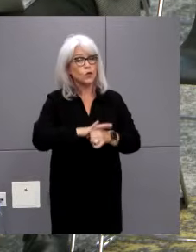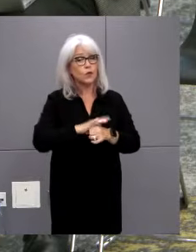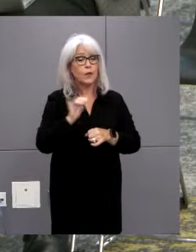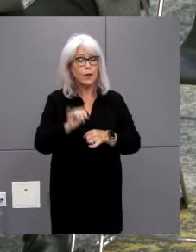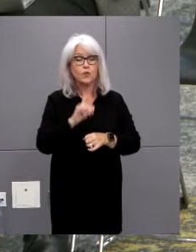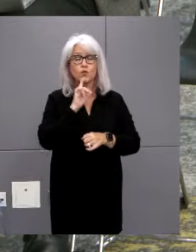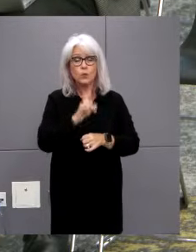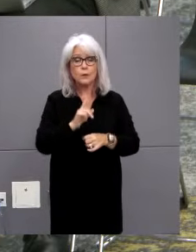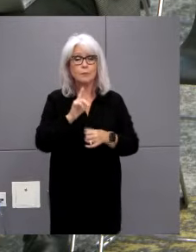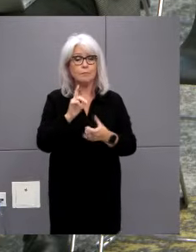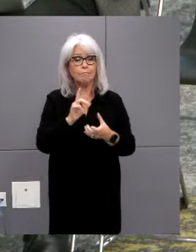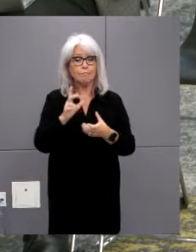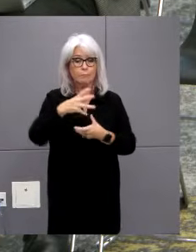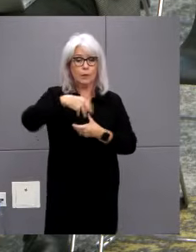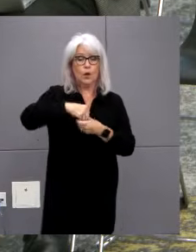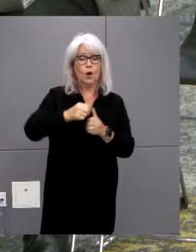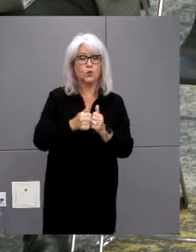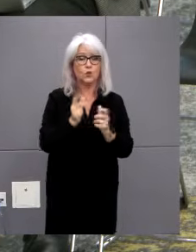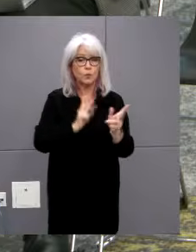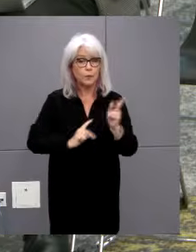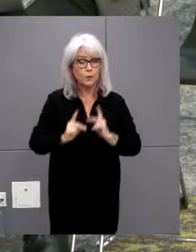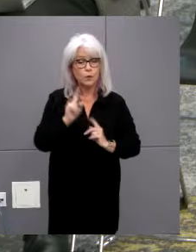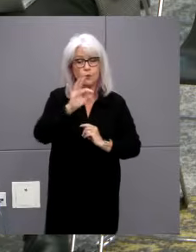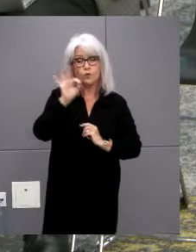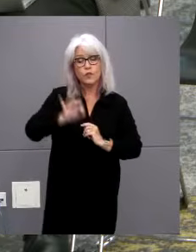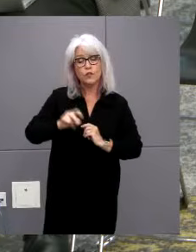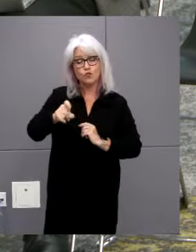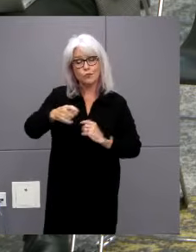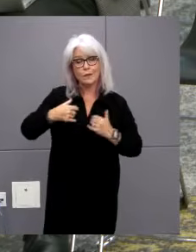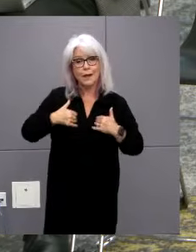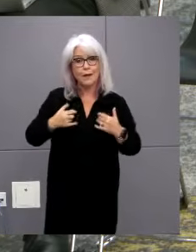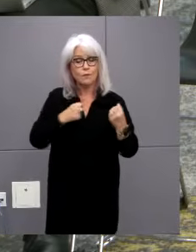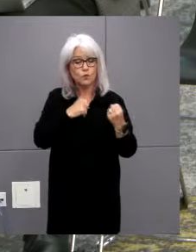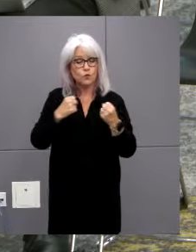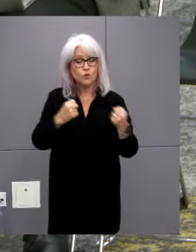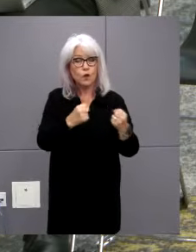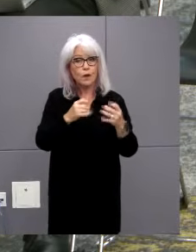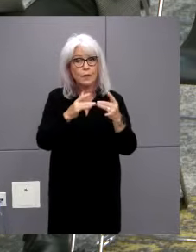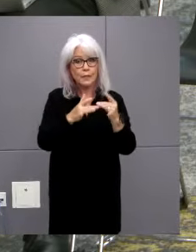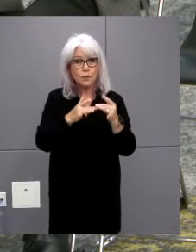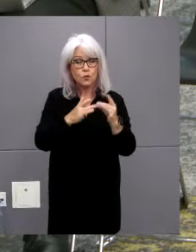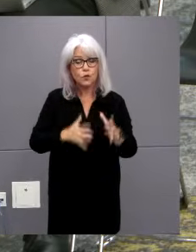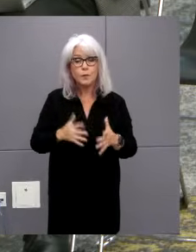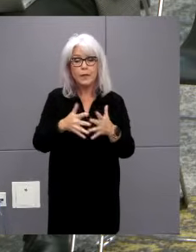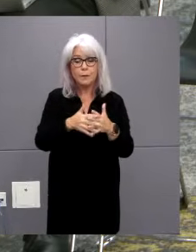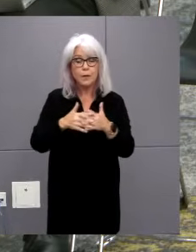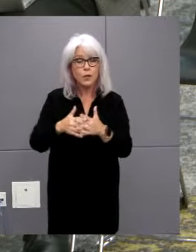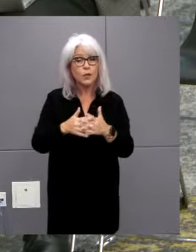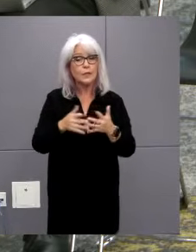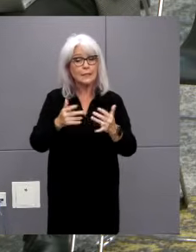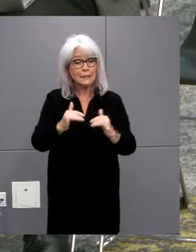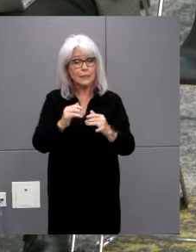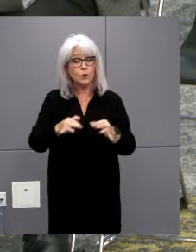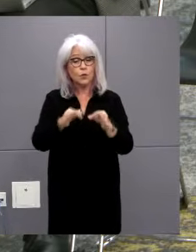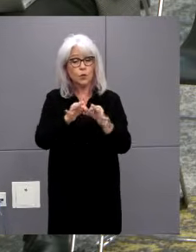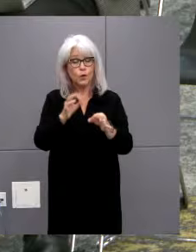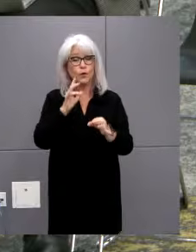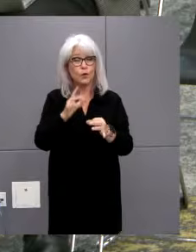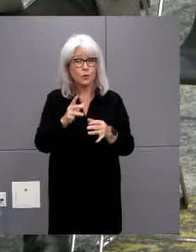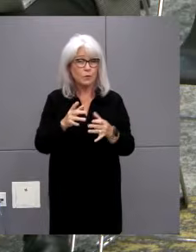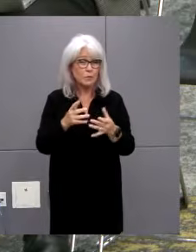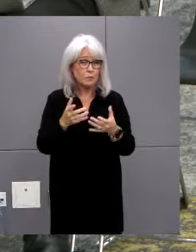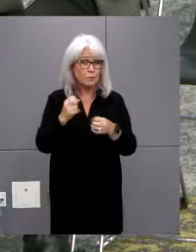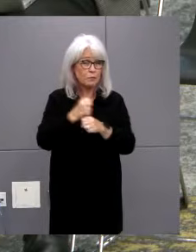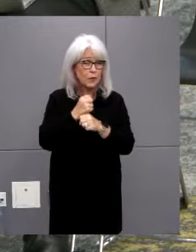people. I believe Flint deserves strong leadership, and I believe America is still worth fighting for. And I believe that with God's guidance,